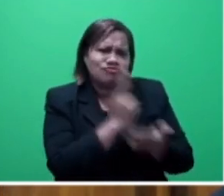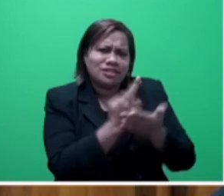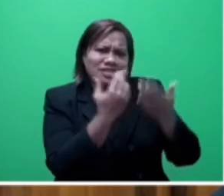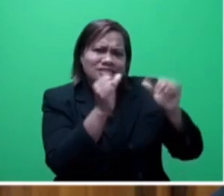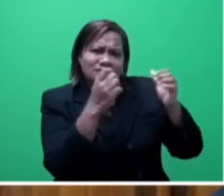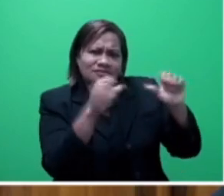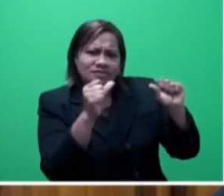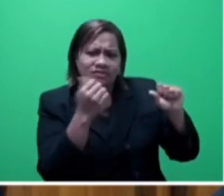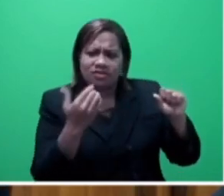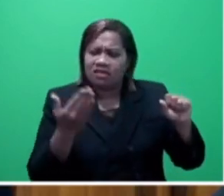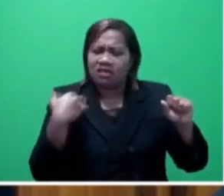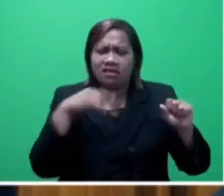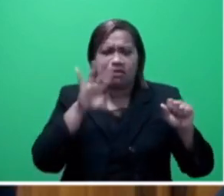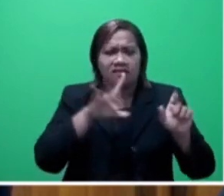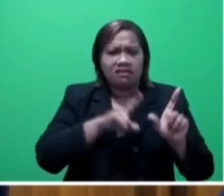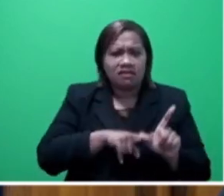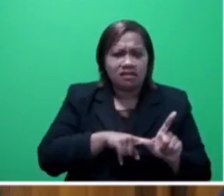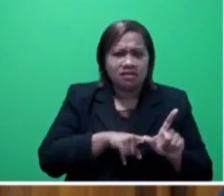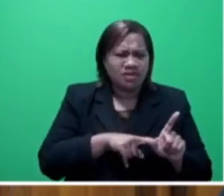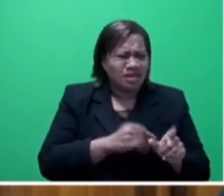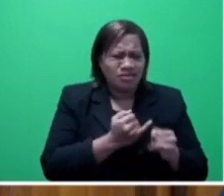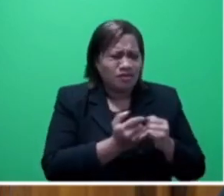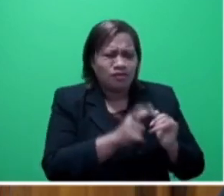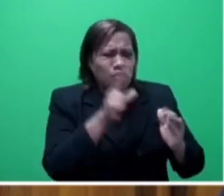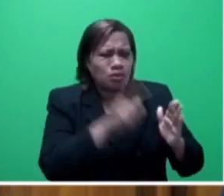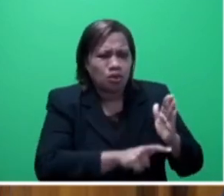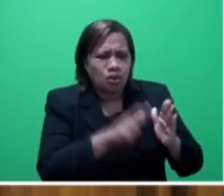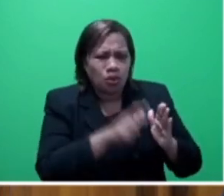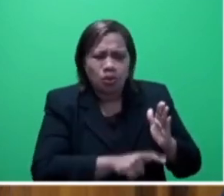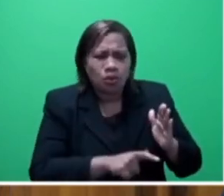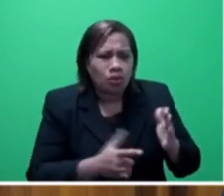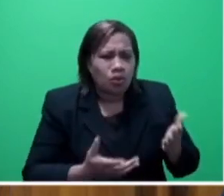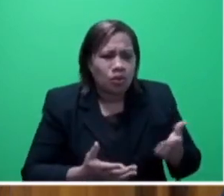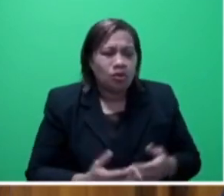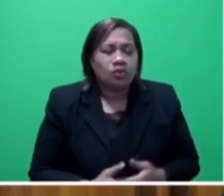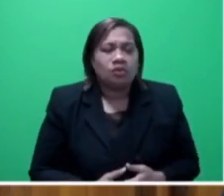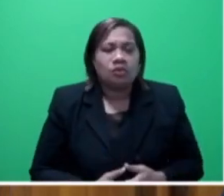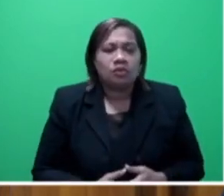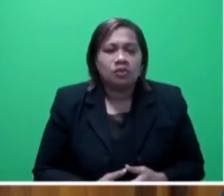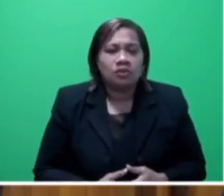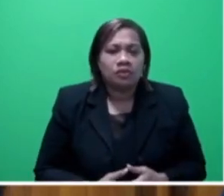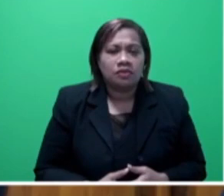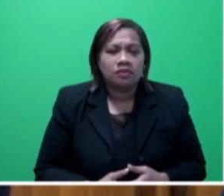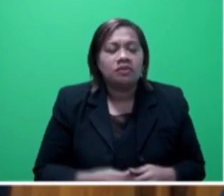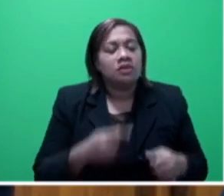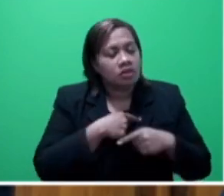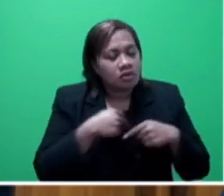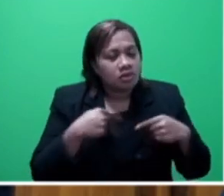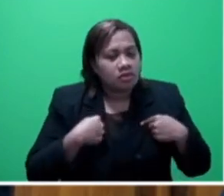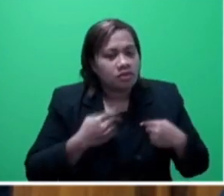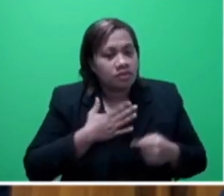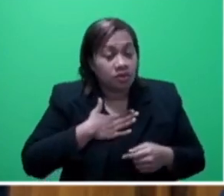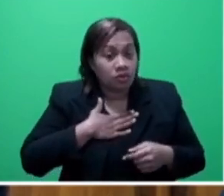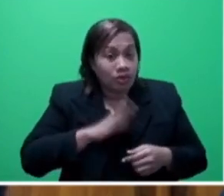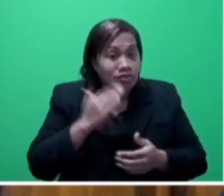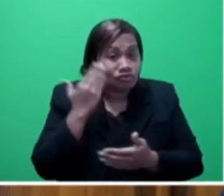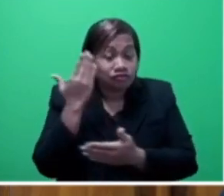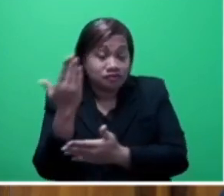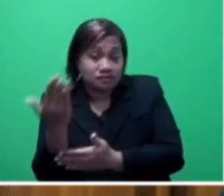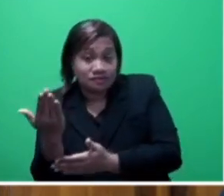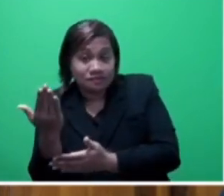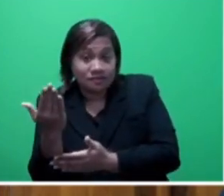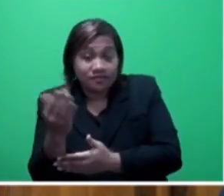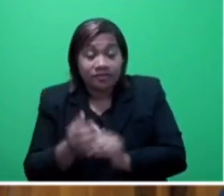a decade, it's very low, it's modest. We need, if we want to rely